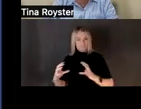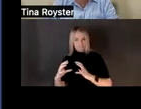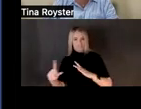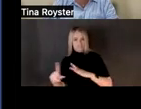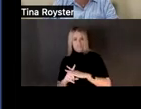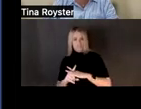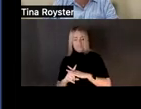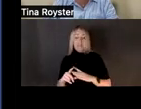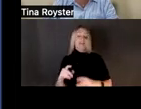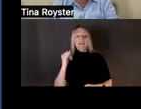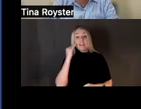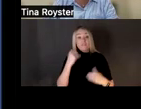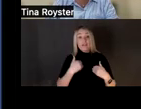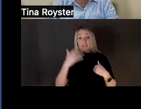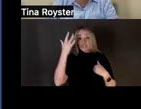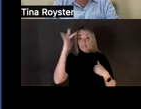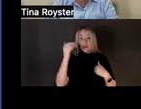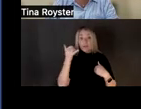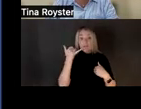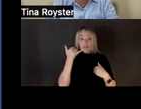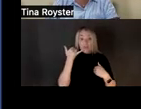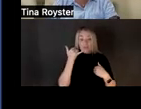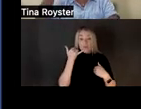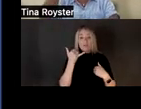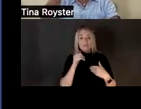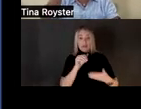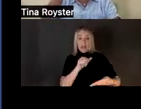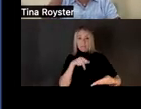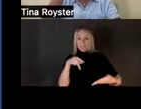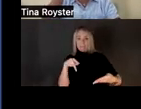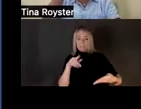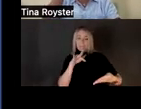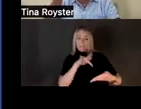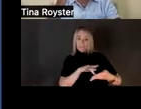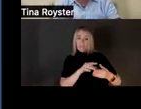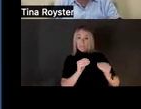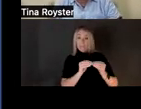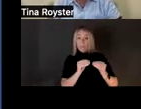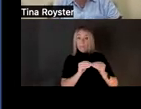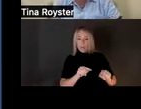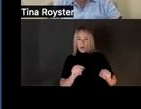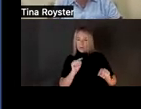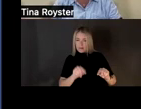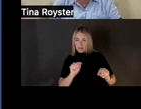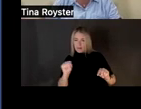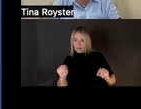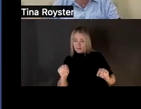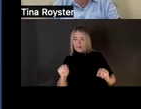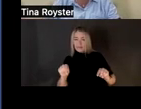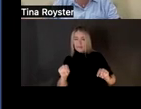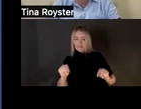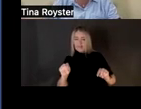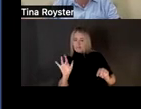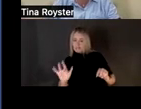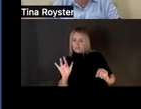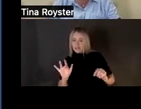Zoom smartphone app, select your language by clicking More or the three dots in the bottom right corner of your screen. Select